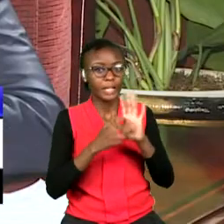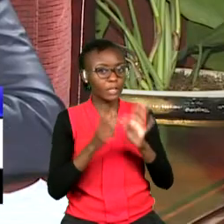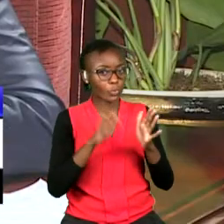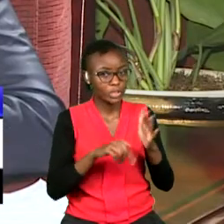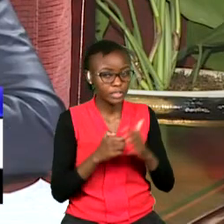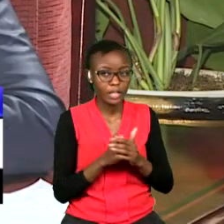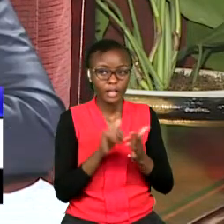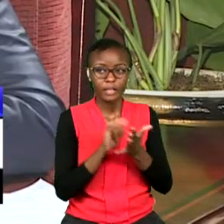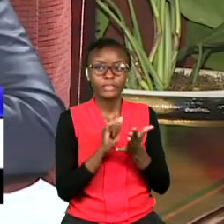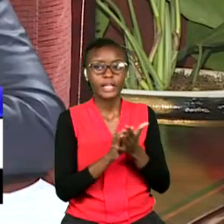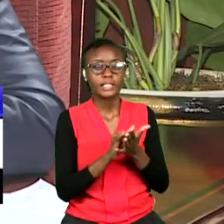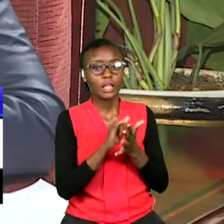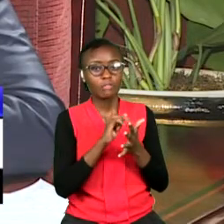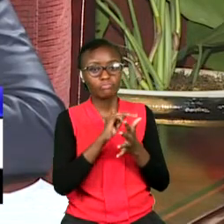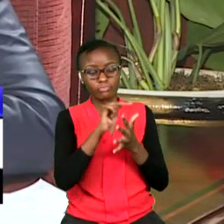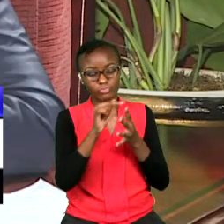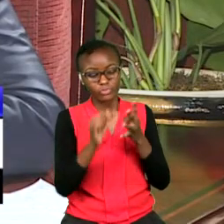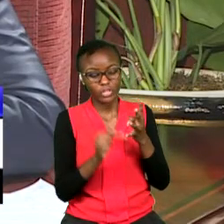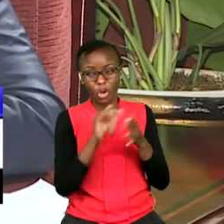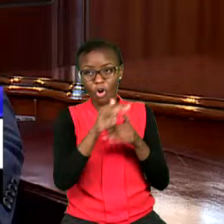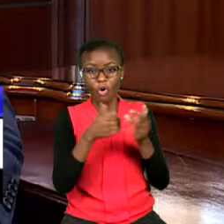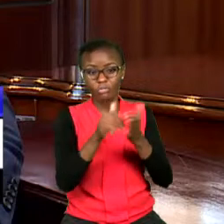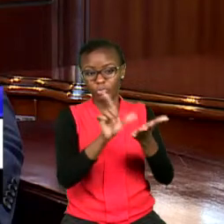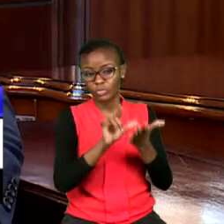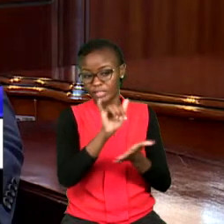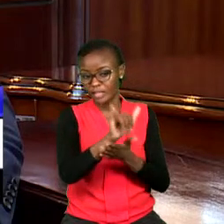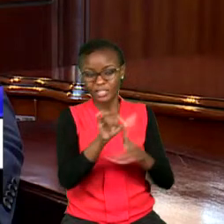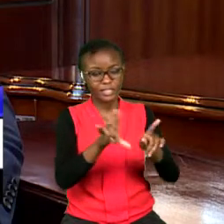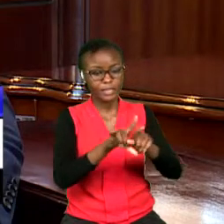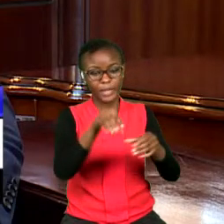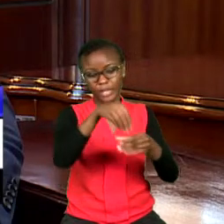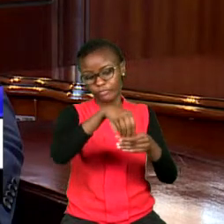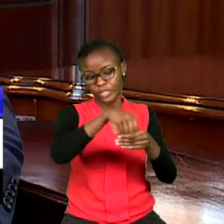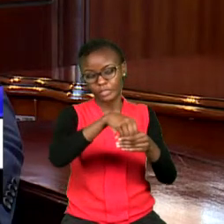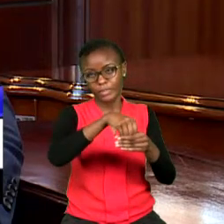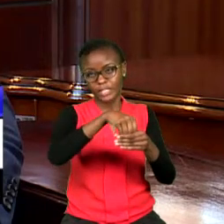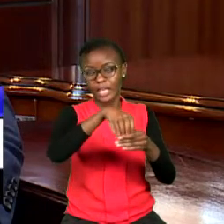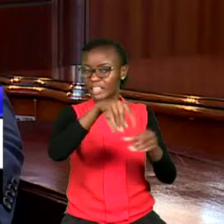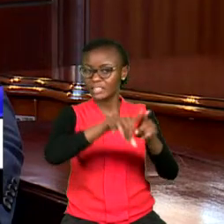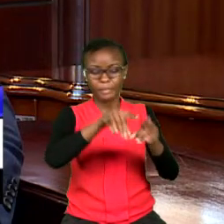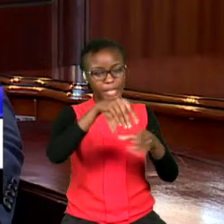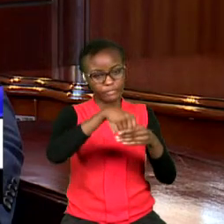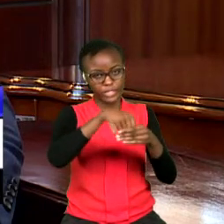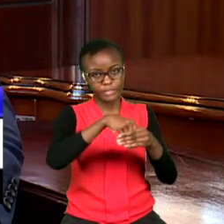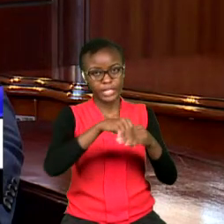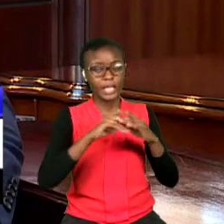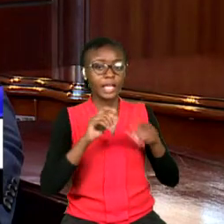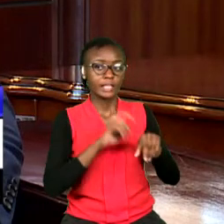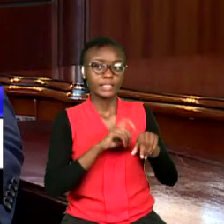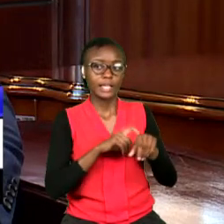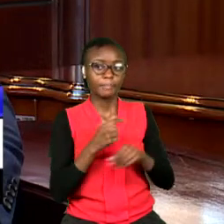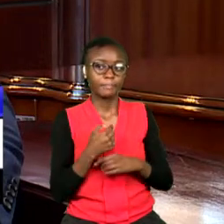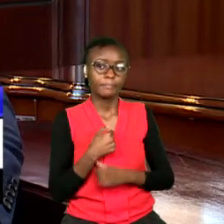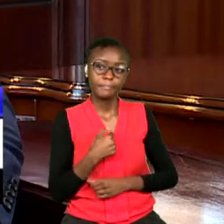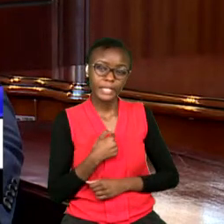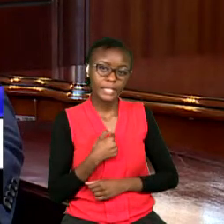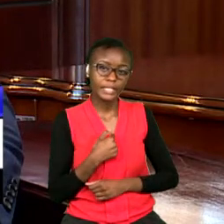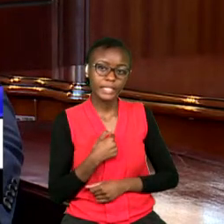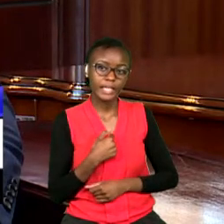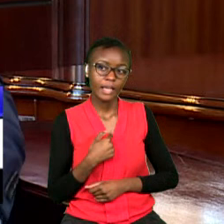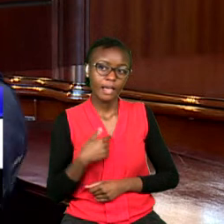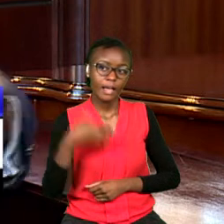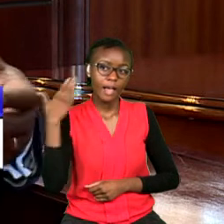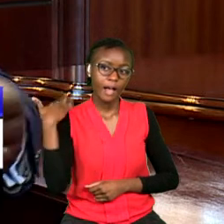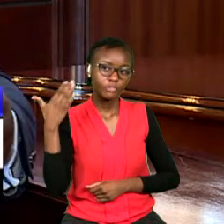extent, those debts are like investments. And when I took over the